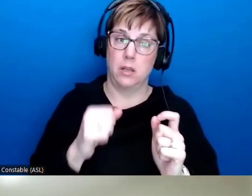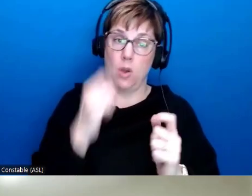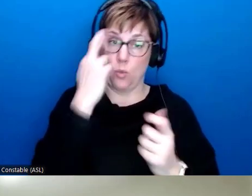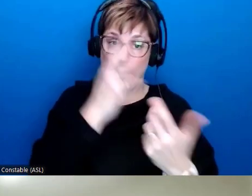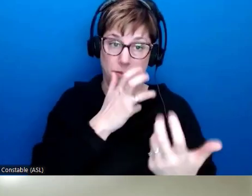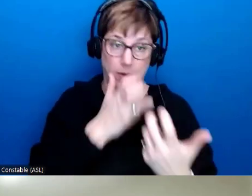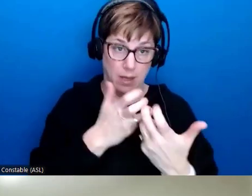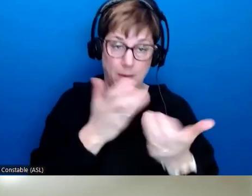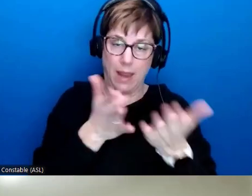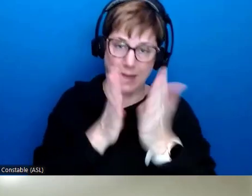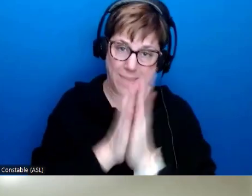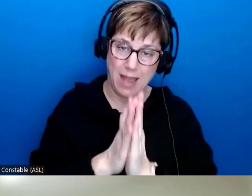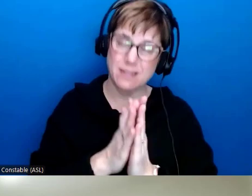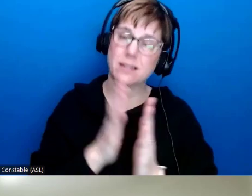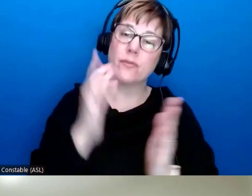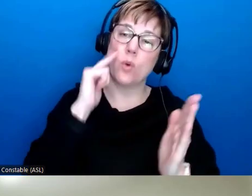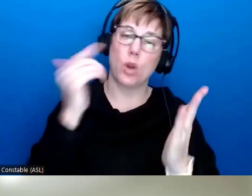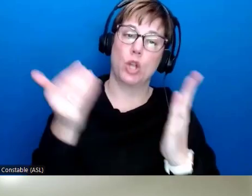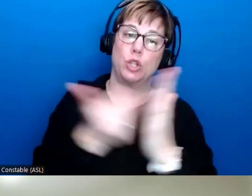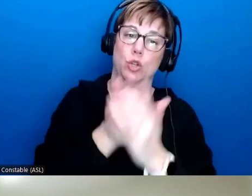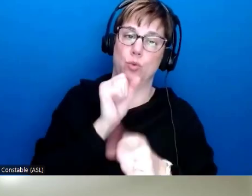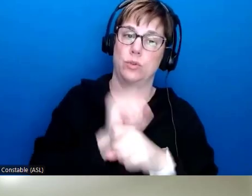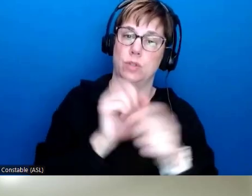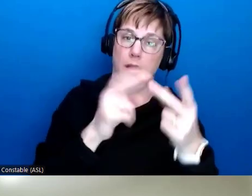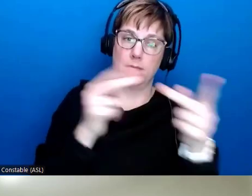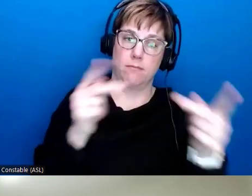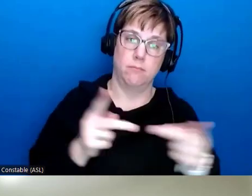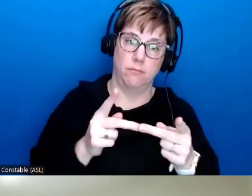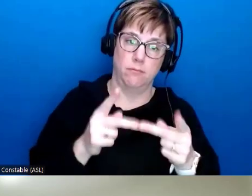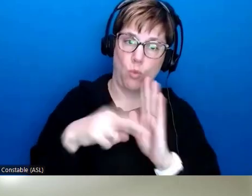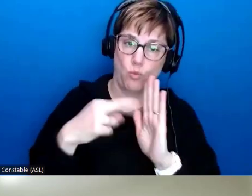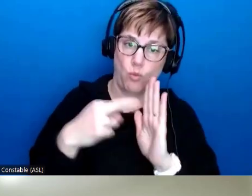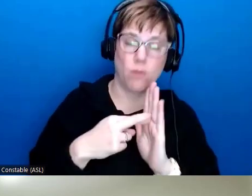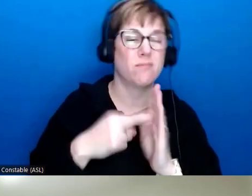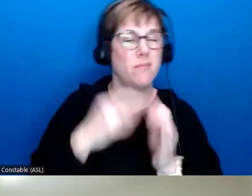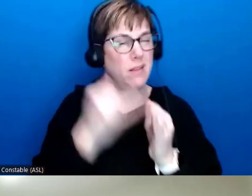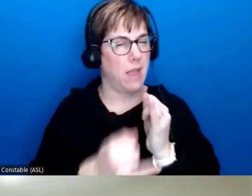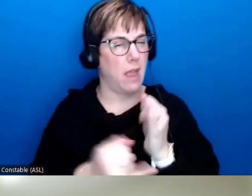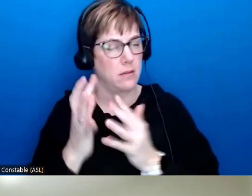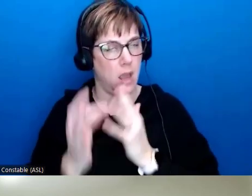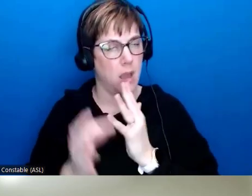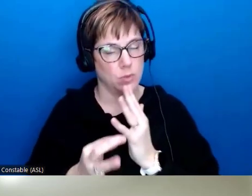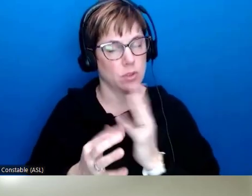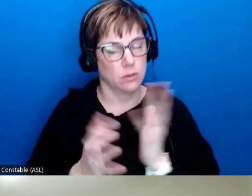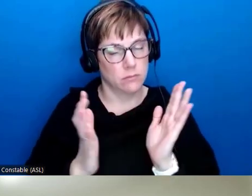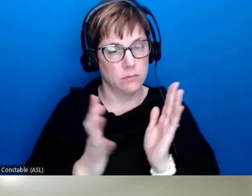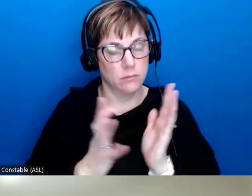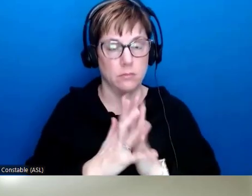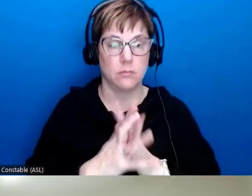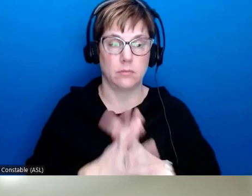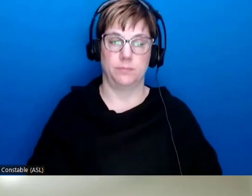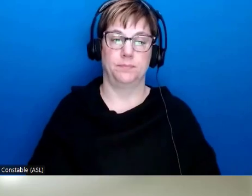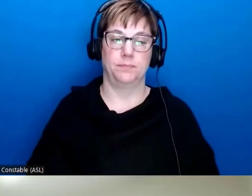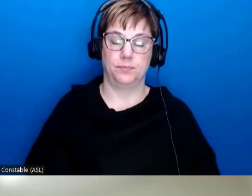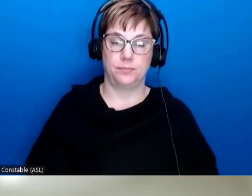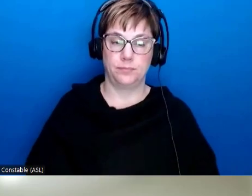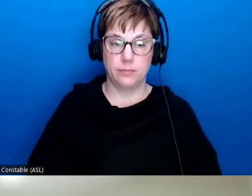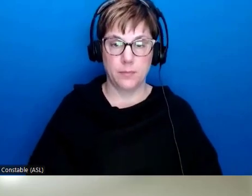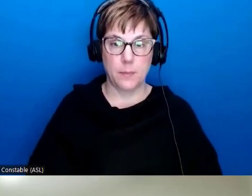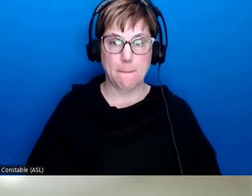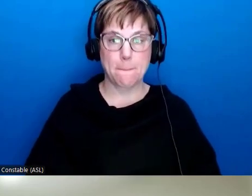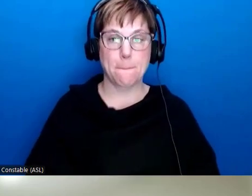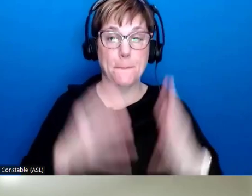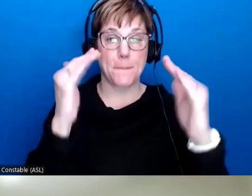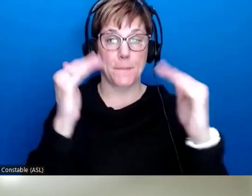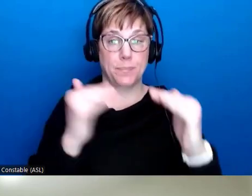assign a job reassignment. And again, that would be a last resort as a reasonable accommodation. Next